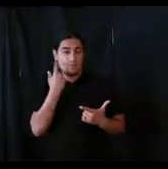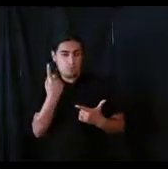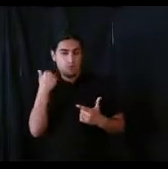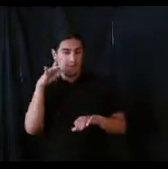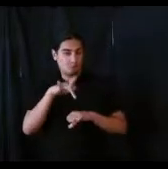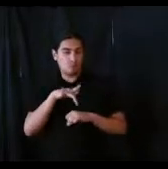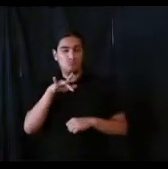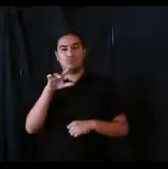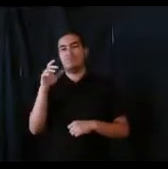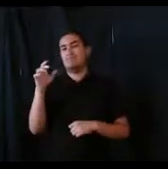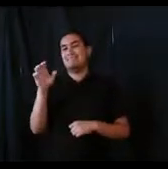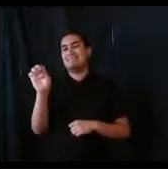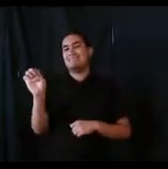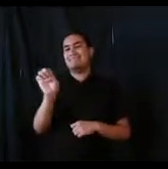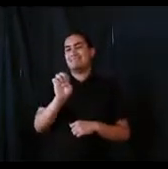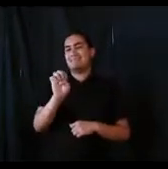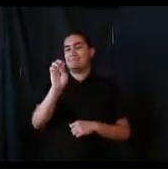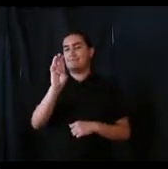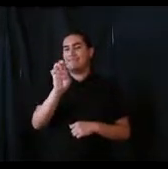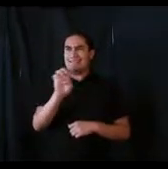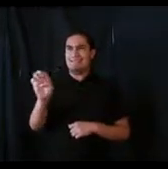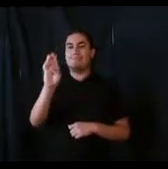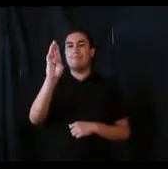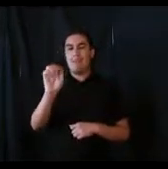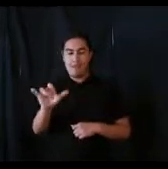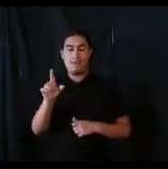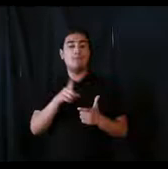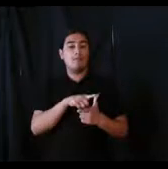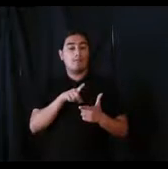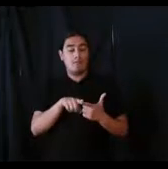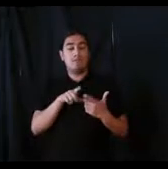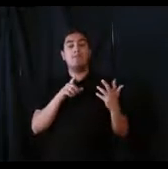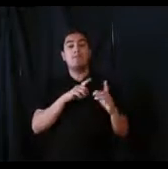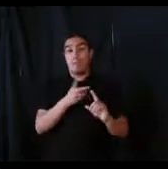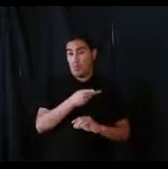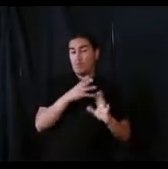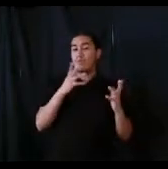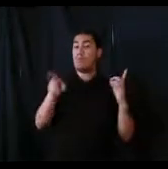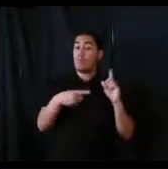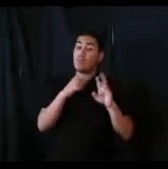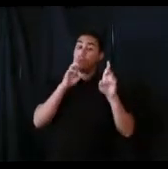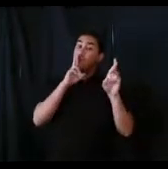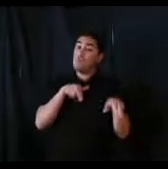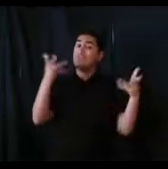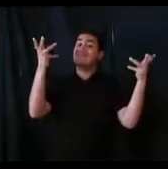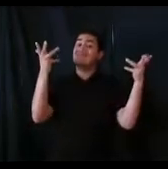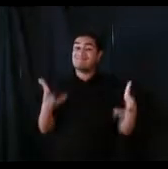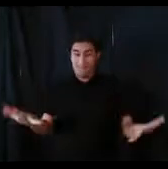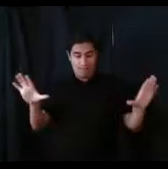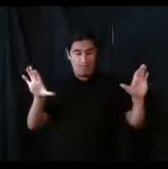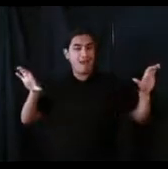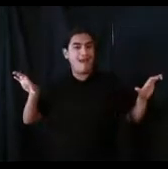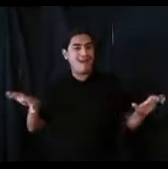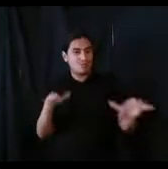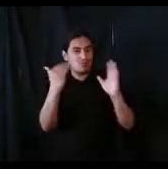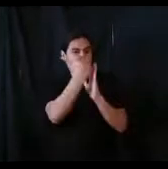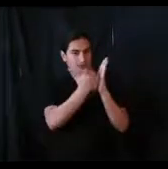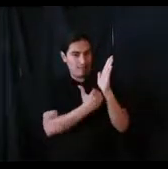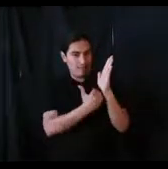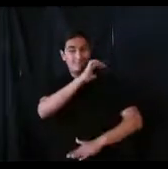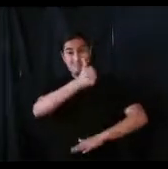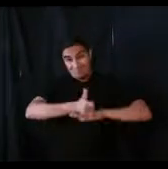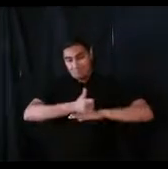bay but one of the things is when when the report is done and what's the actionable items i will say that a